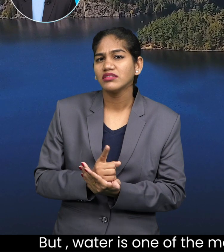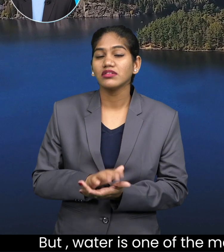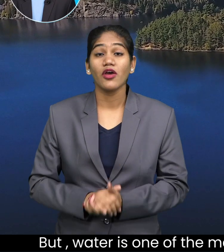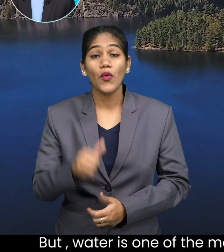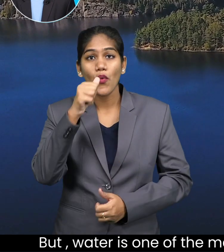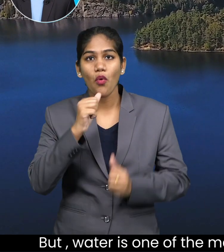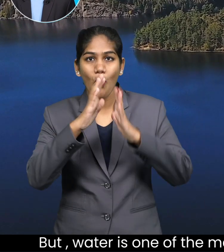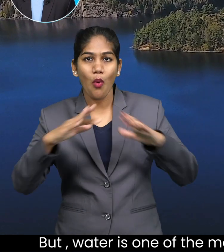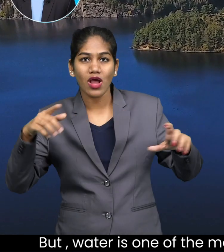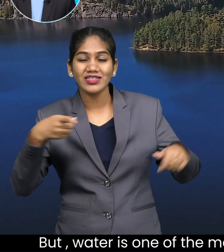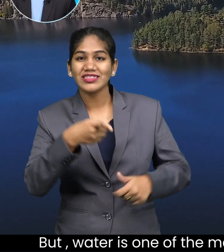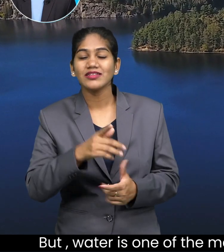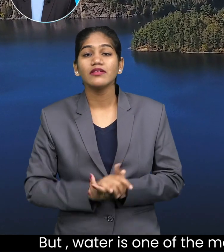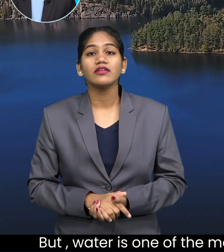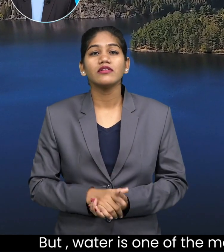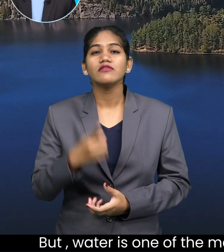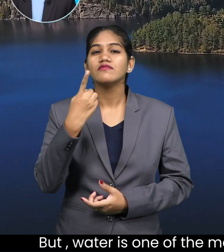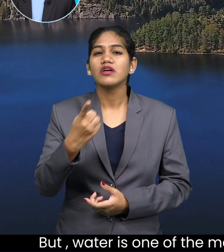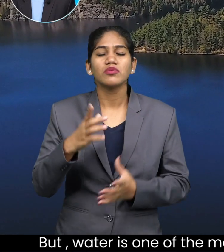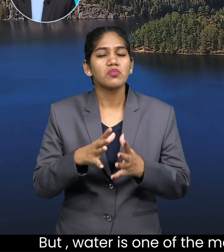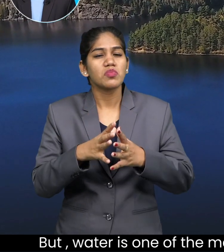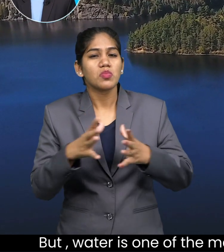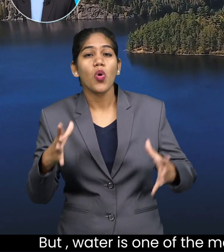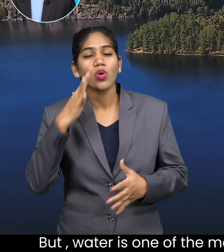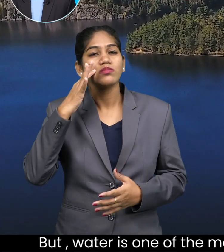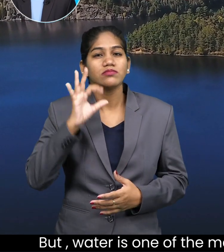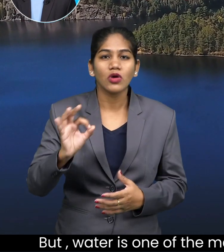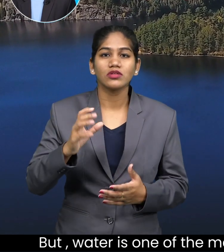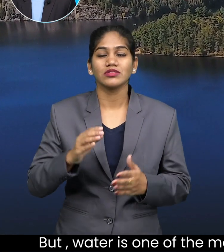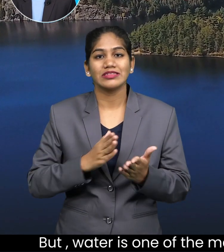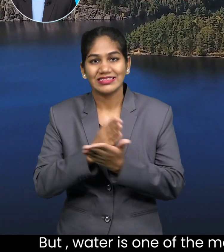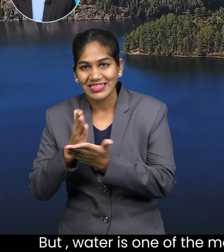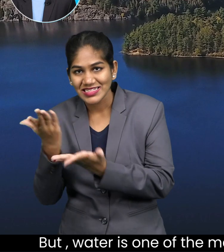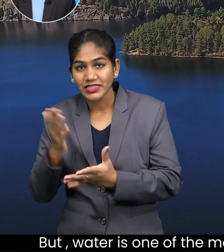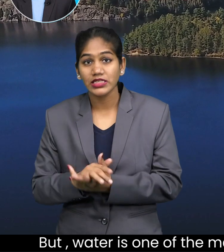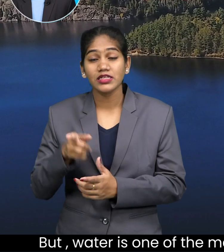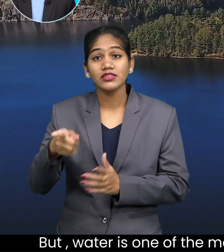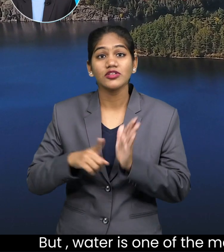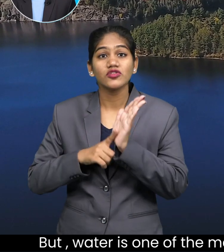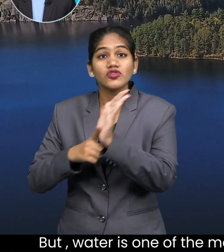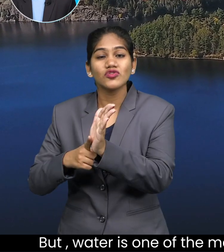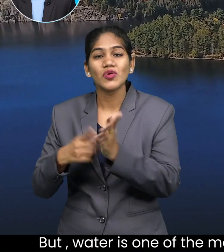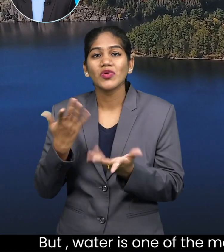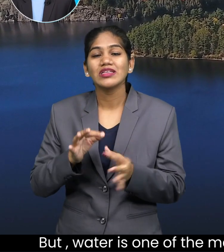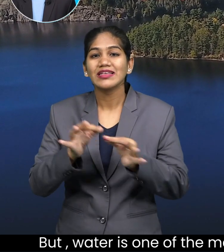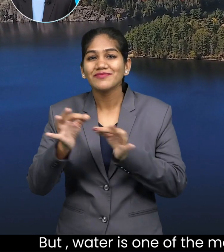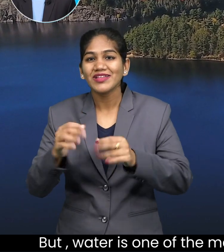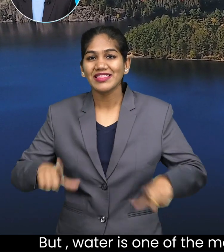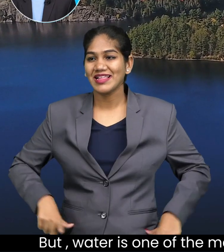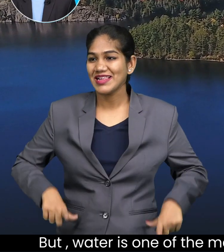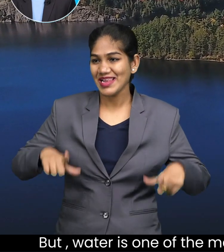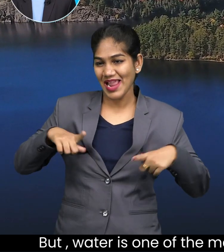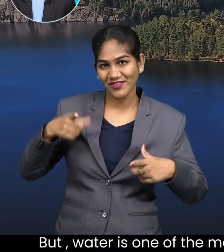But water is one of the major resources which determine life on land.